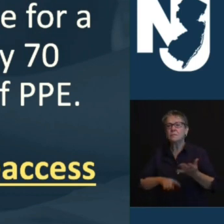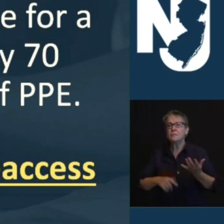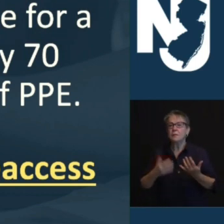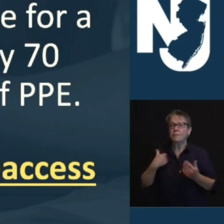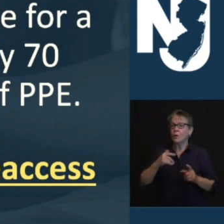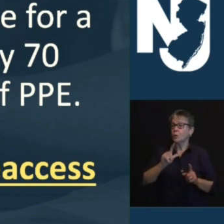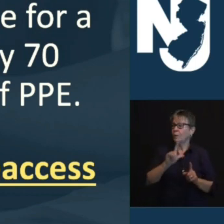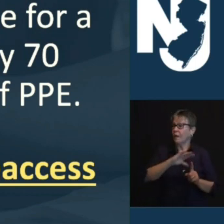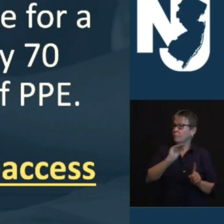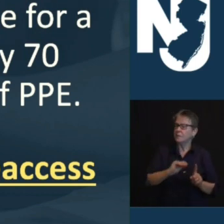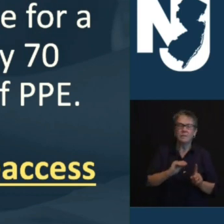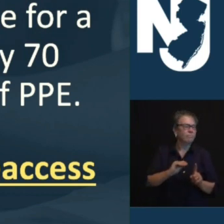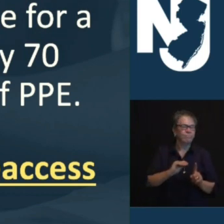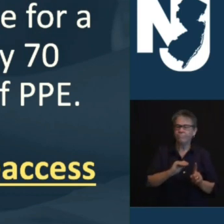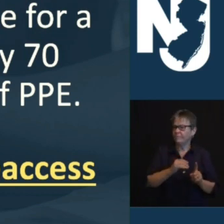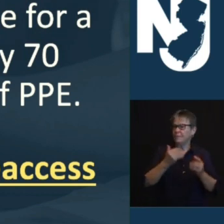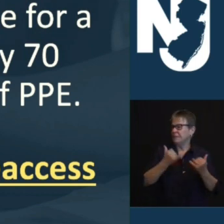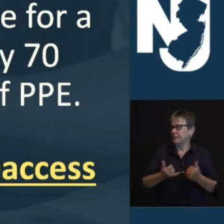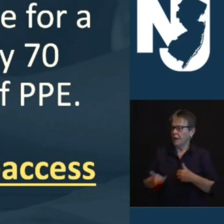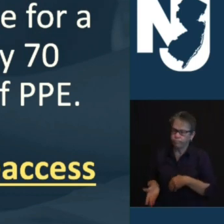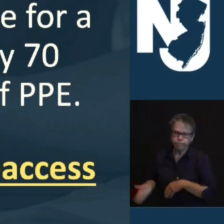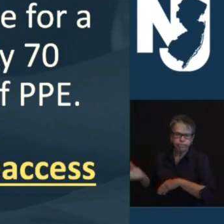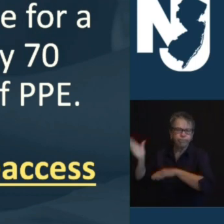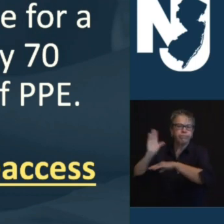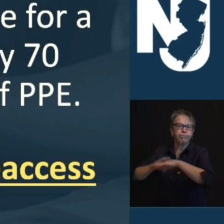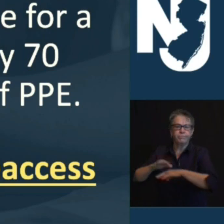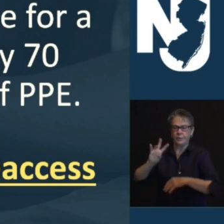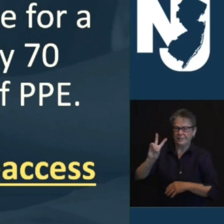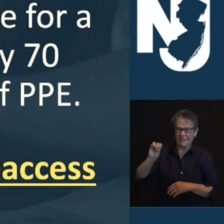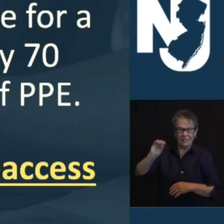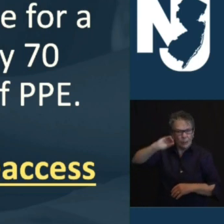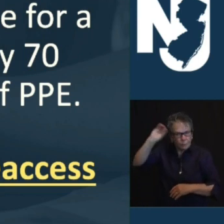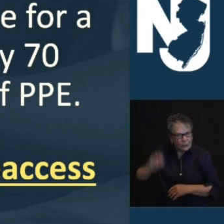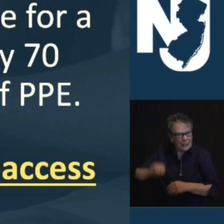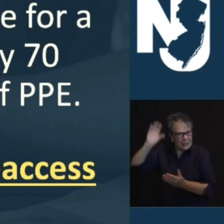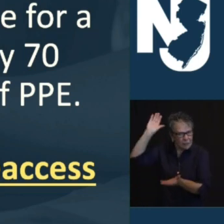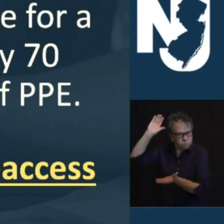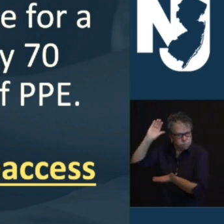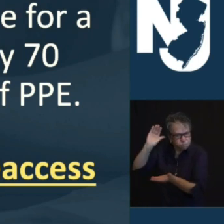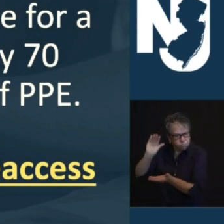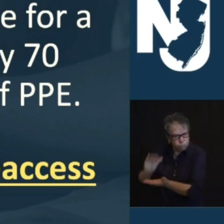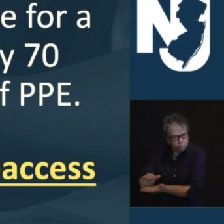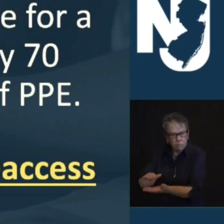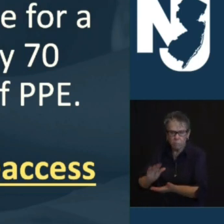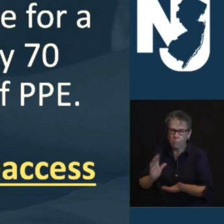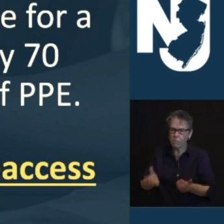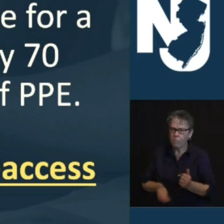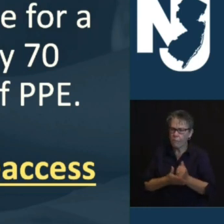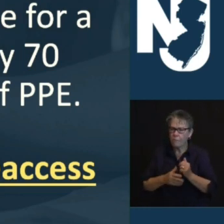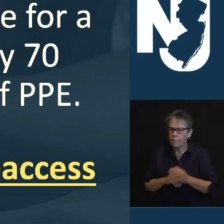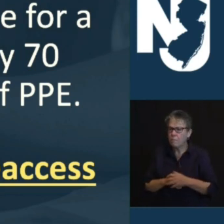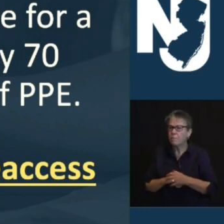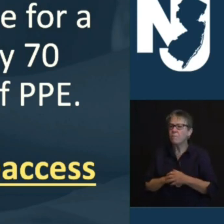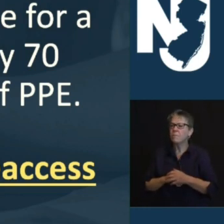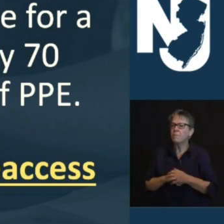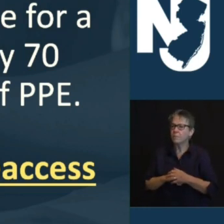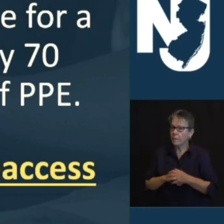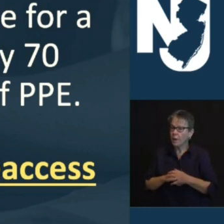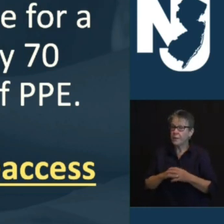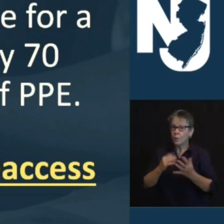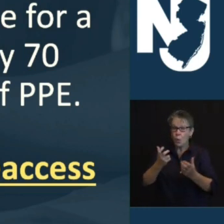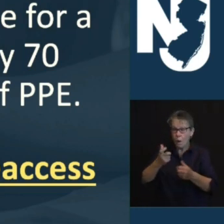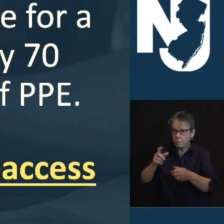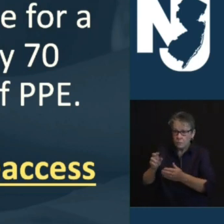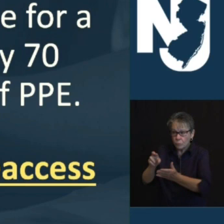the 65% discount level for all future purchases. And the deadline to register your business for this discount has